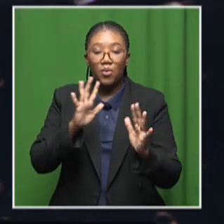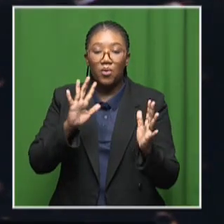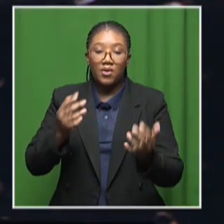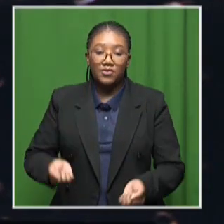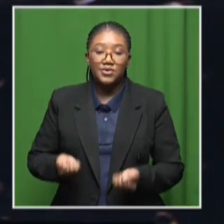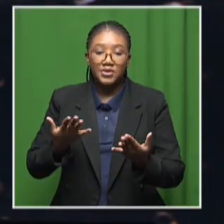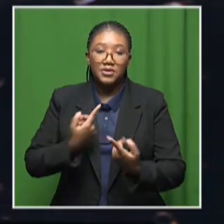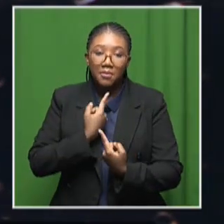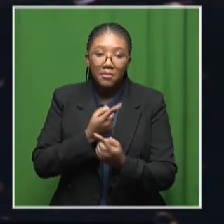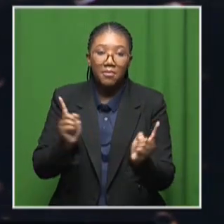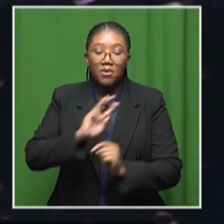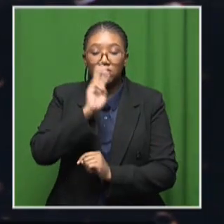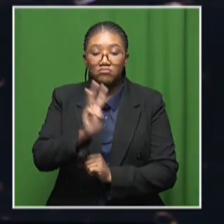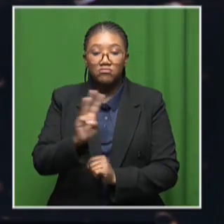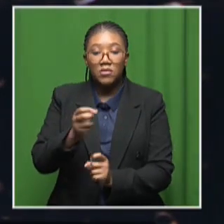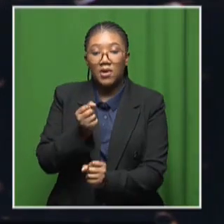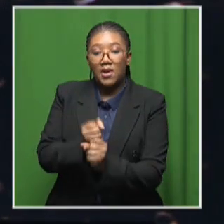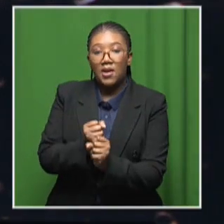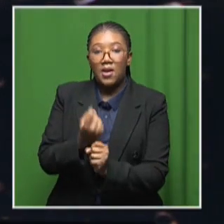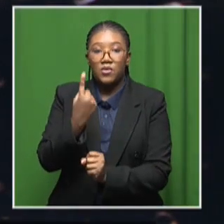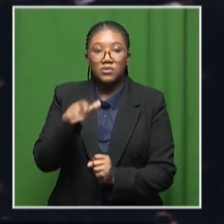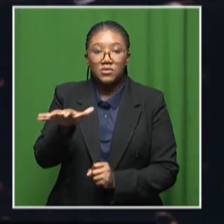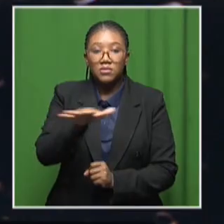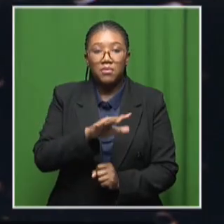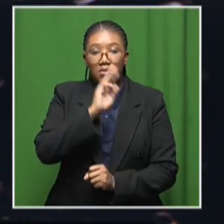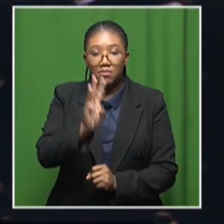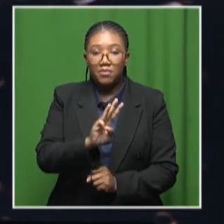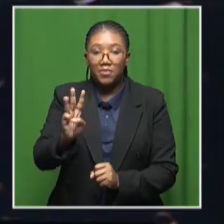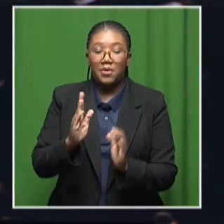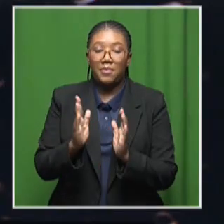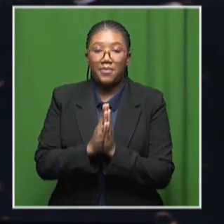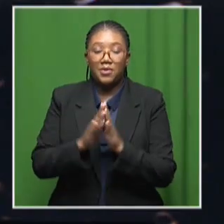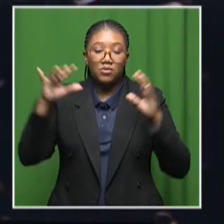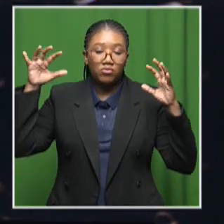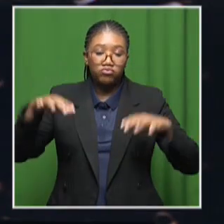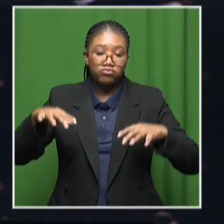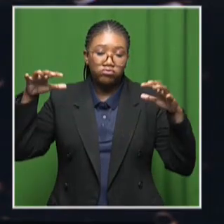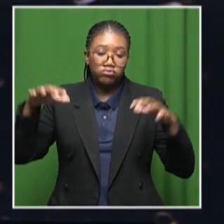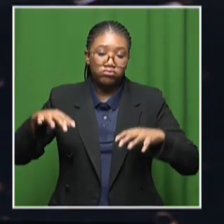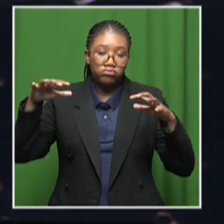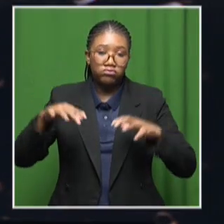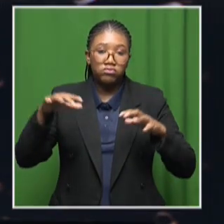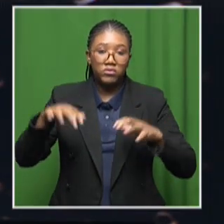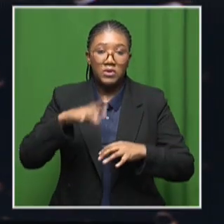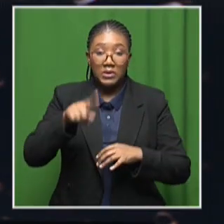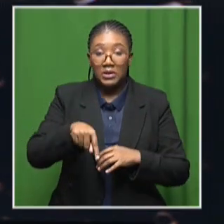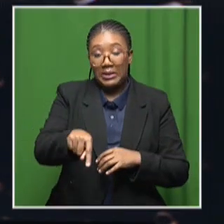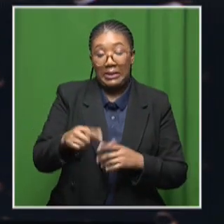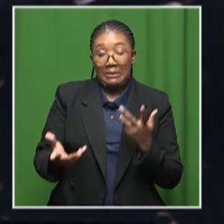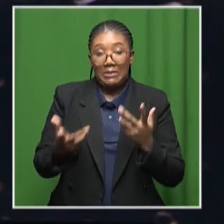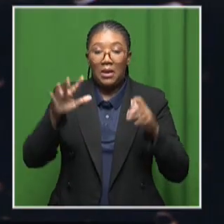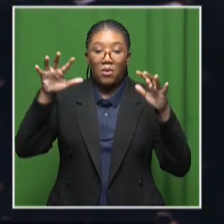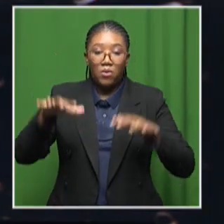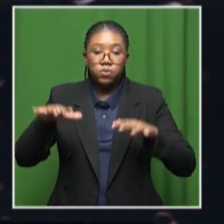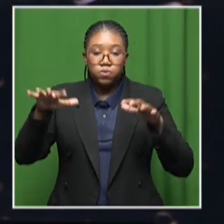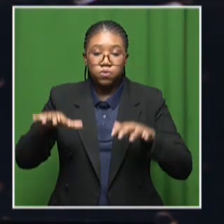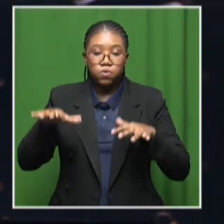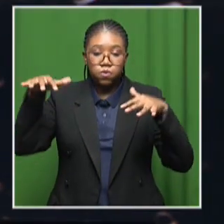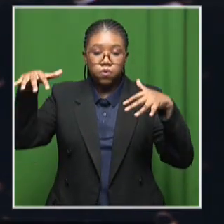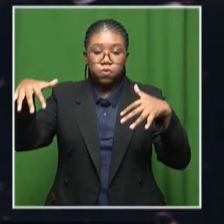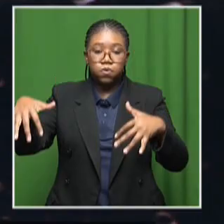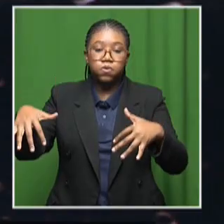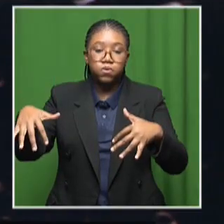Gauteng. Forecasters say residents should prepare for heavy downpours, possible localized flooding and large